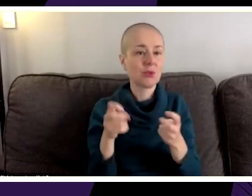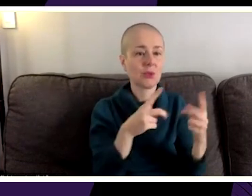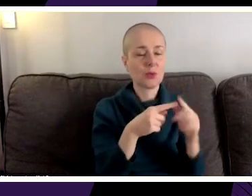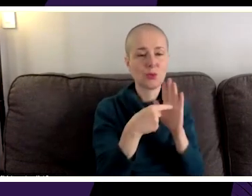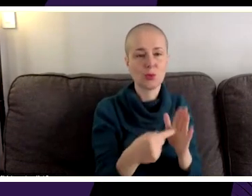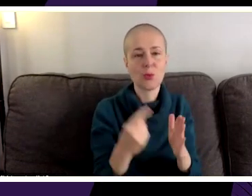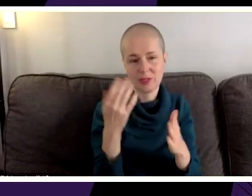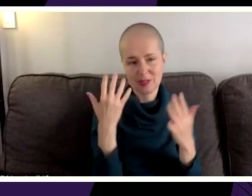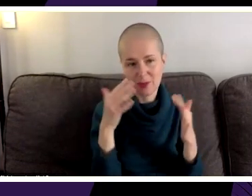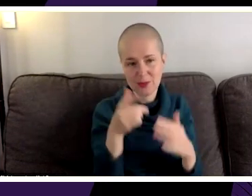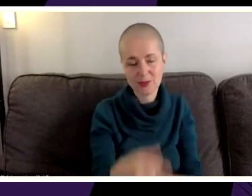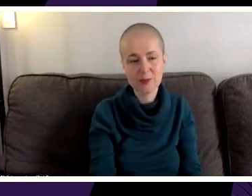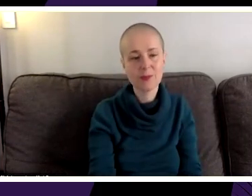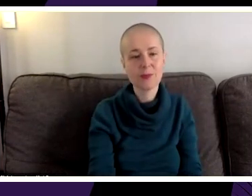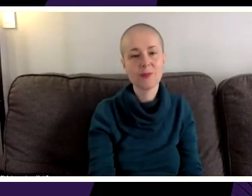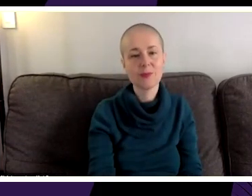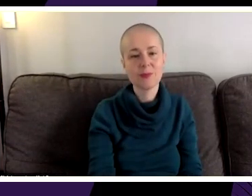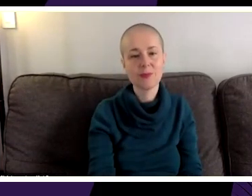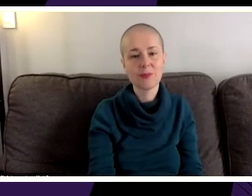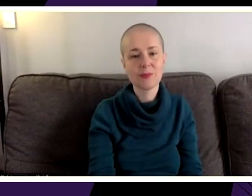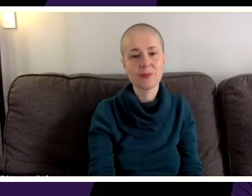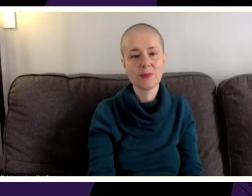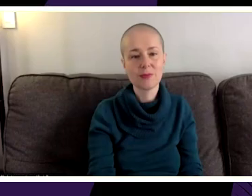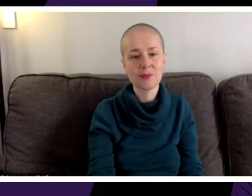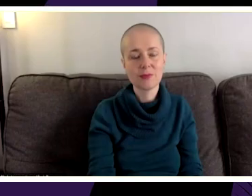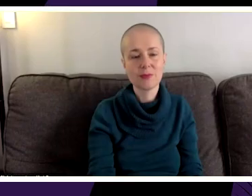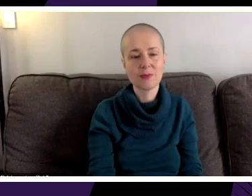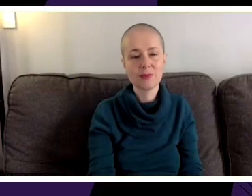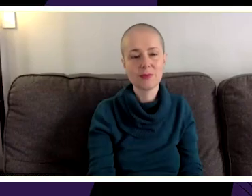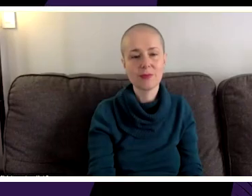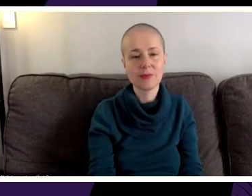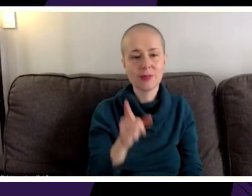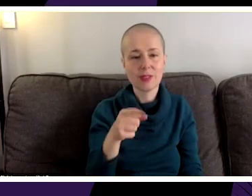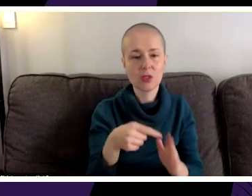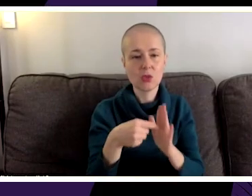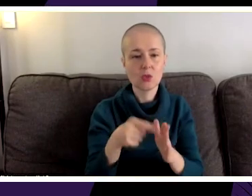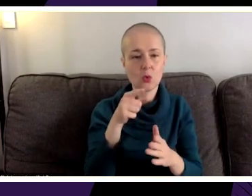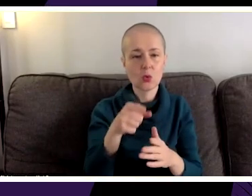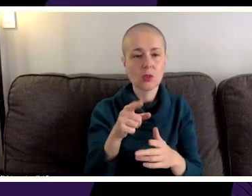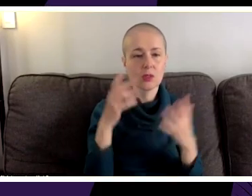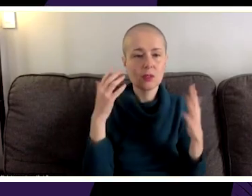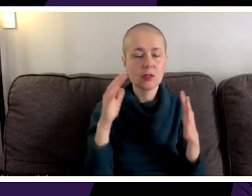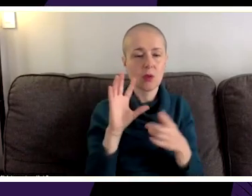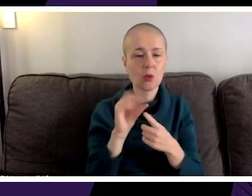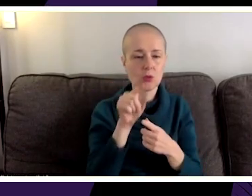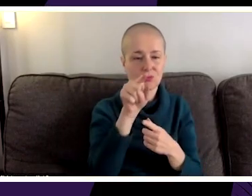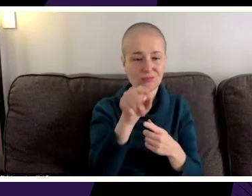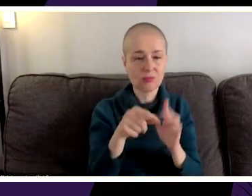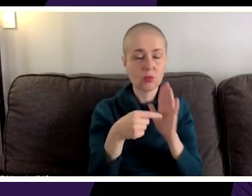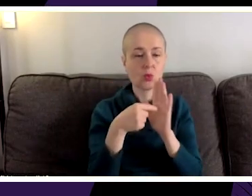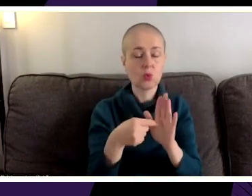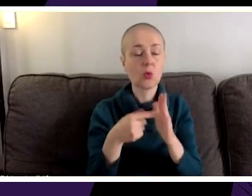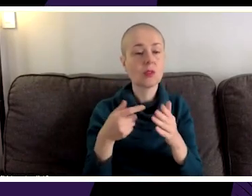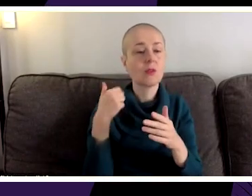An outskirt contribute Benson Hertz Kulintang sound culture that honor tradition from the fragment